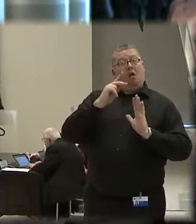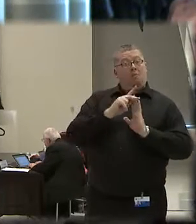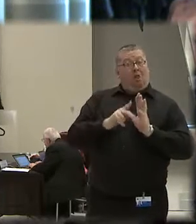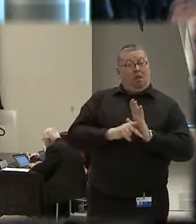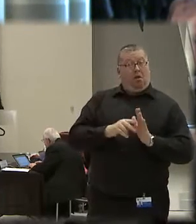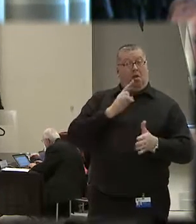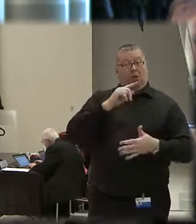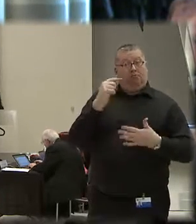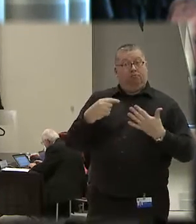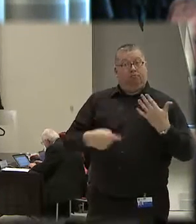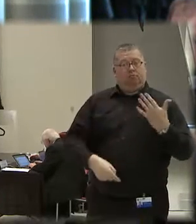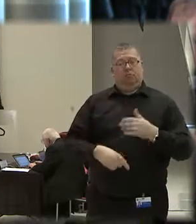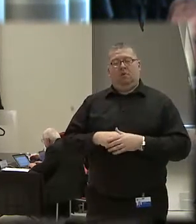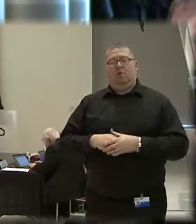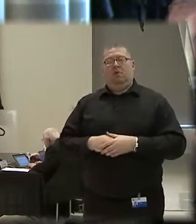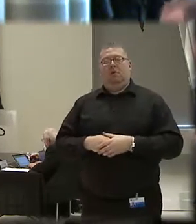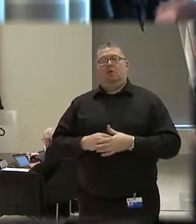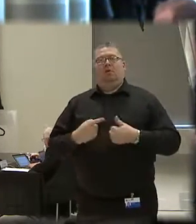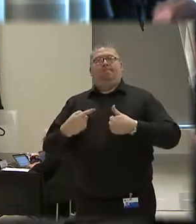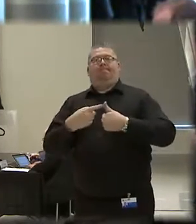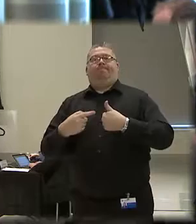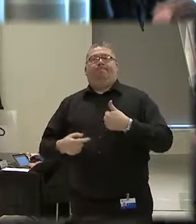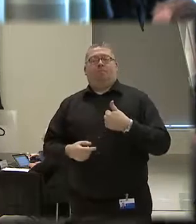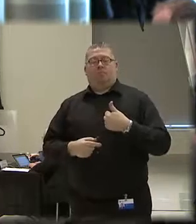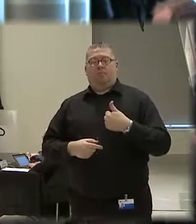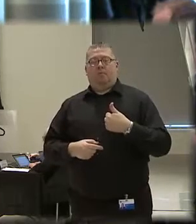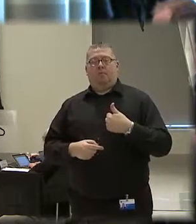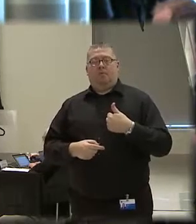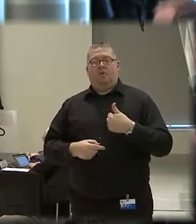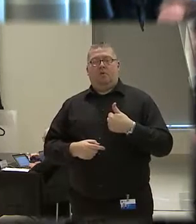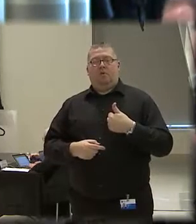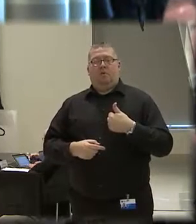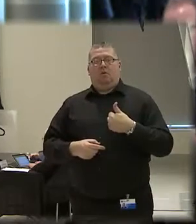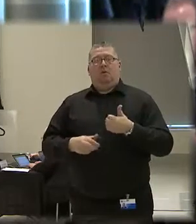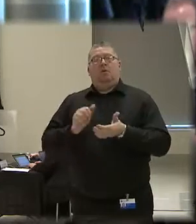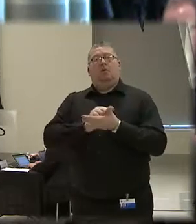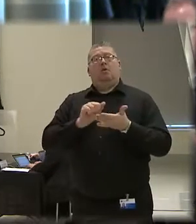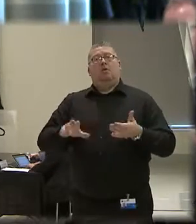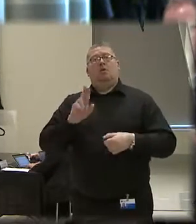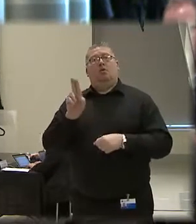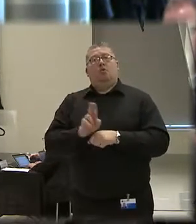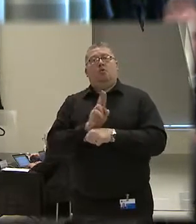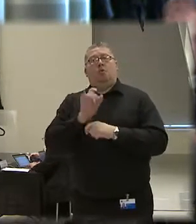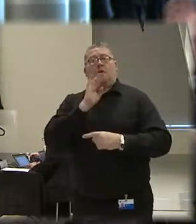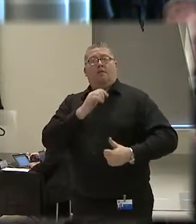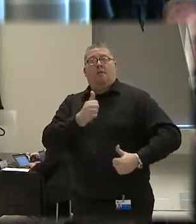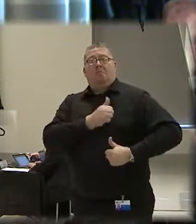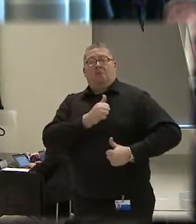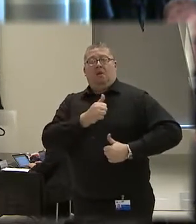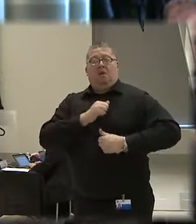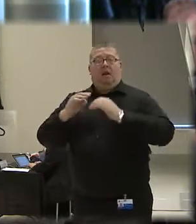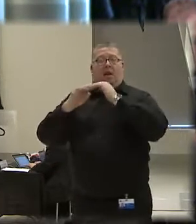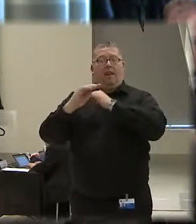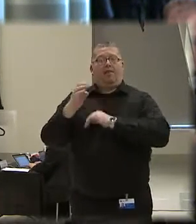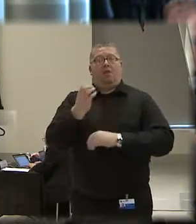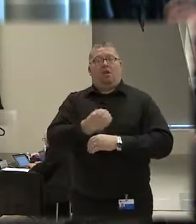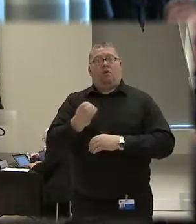as follows. 1, eliminate the usage of military-grade equipment during